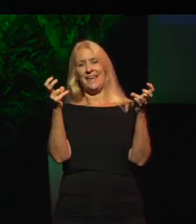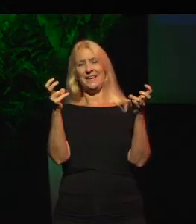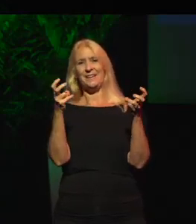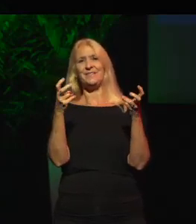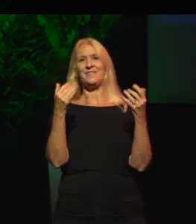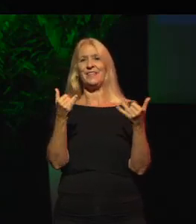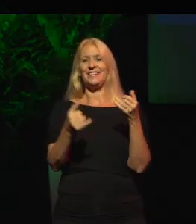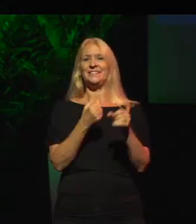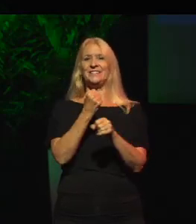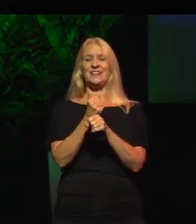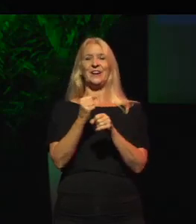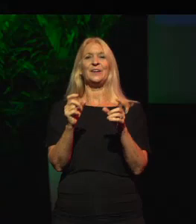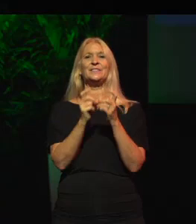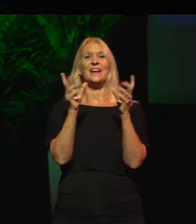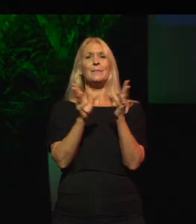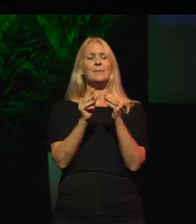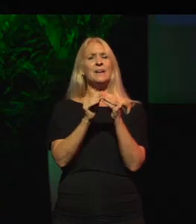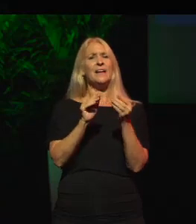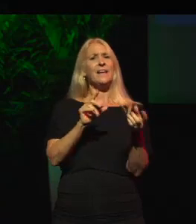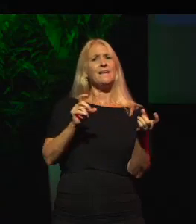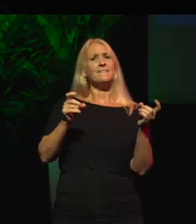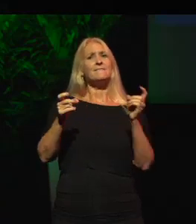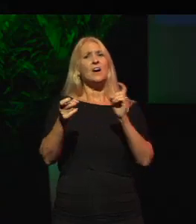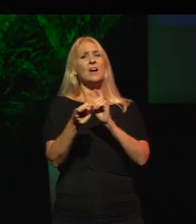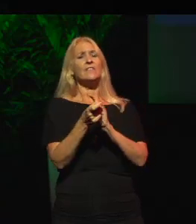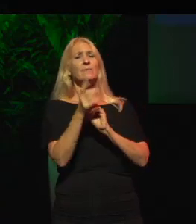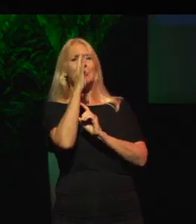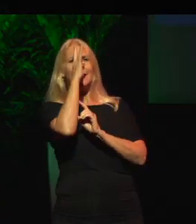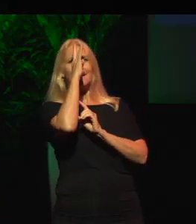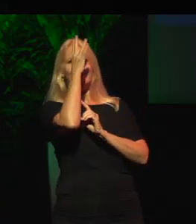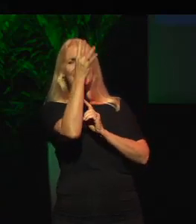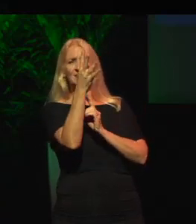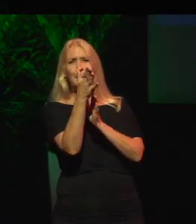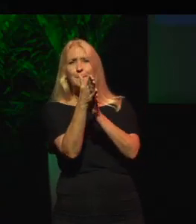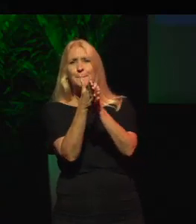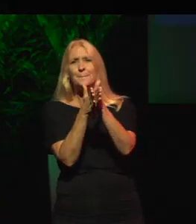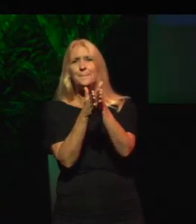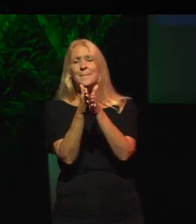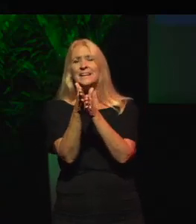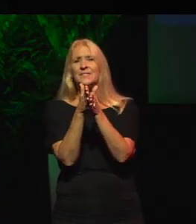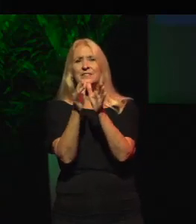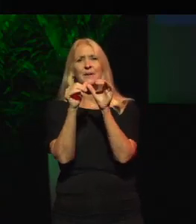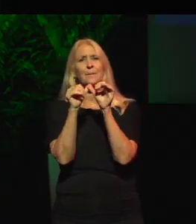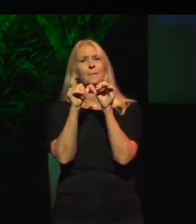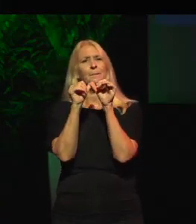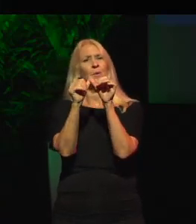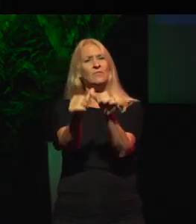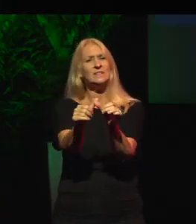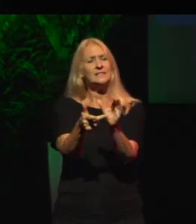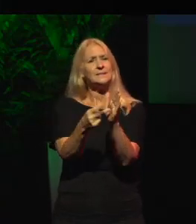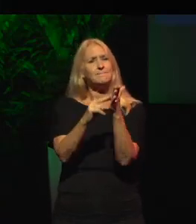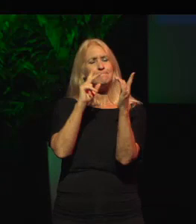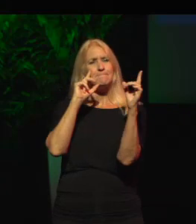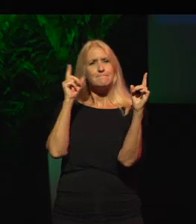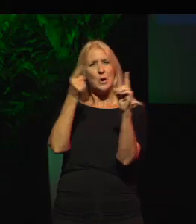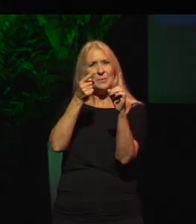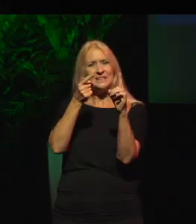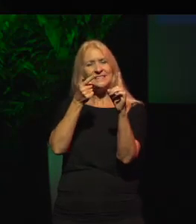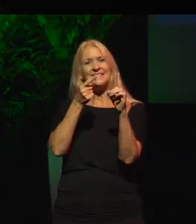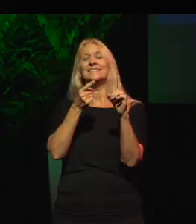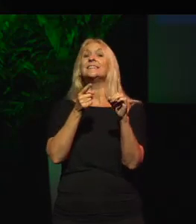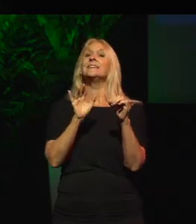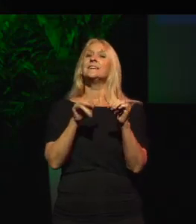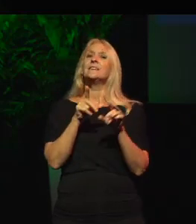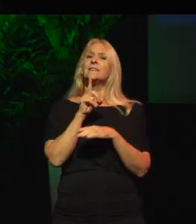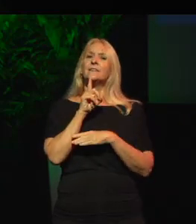convocation, evolving with innovation, passion, perseverance, and purpose. The fact of the matter is